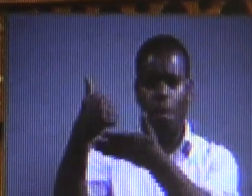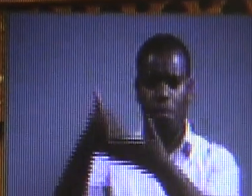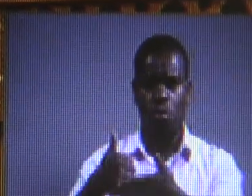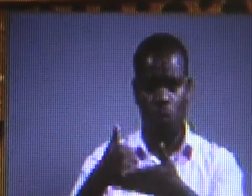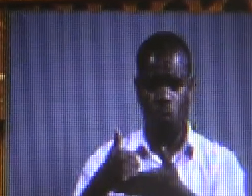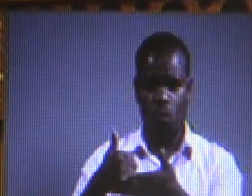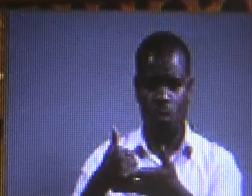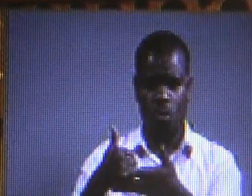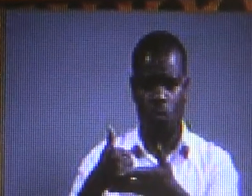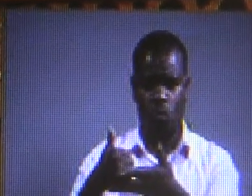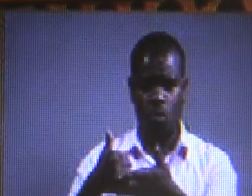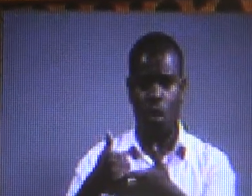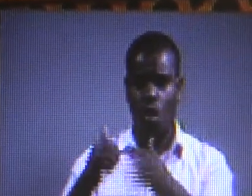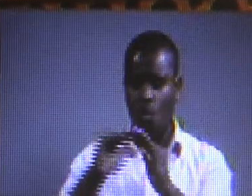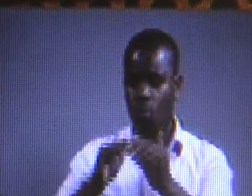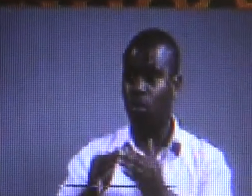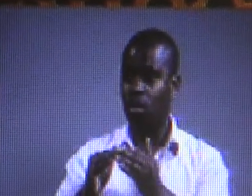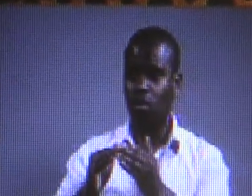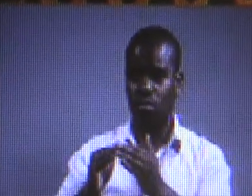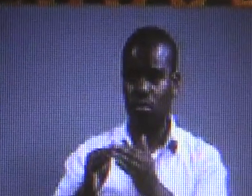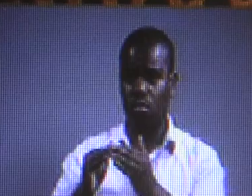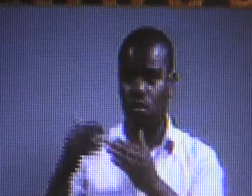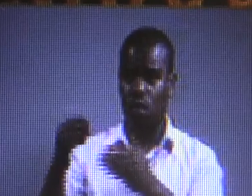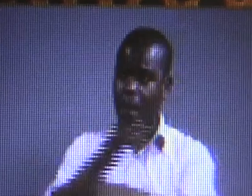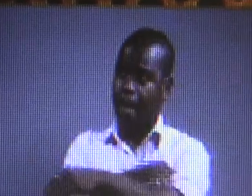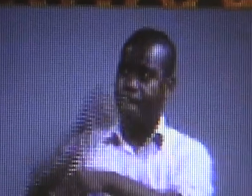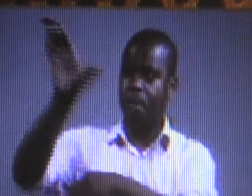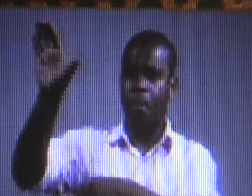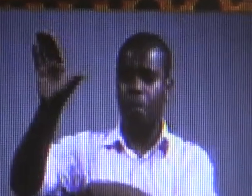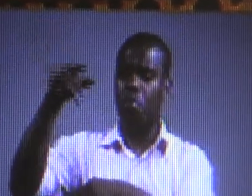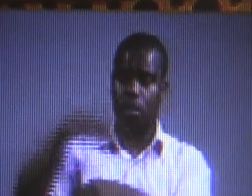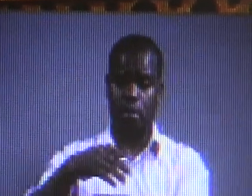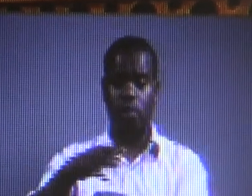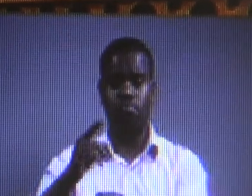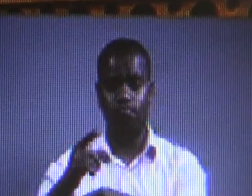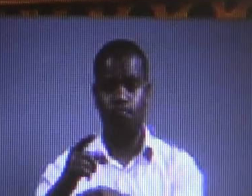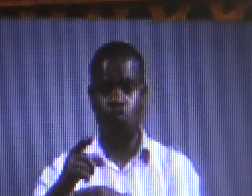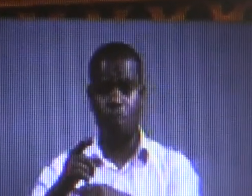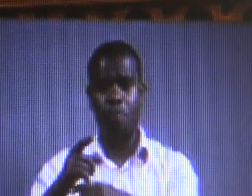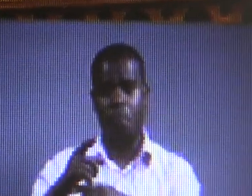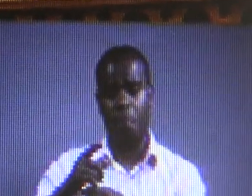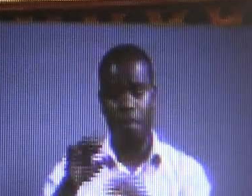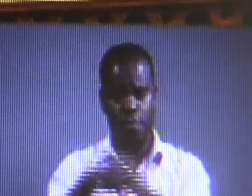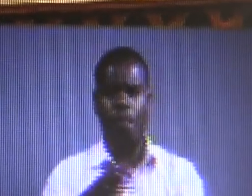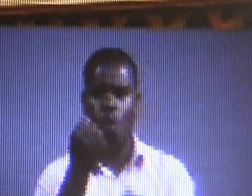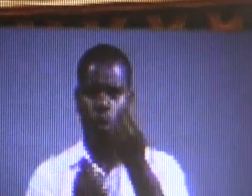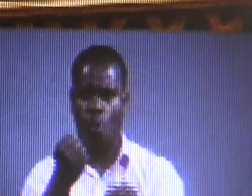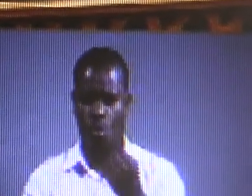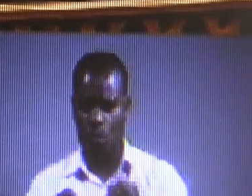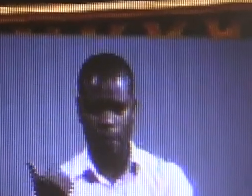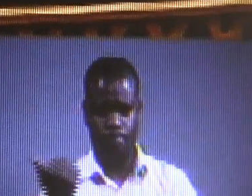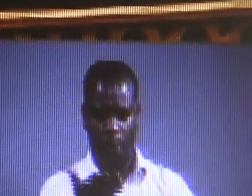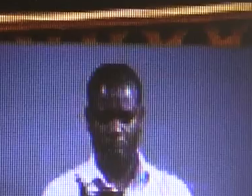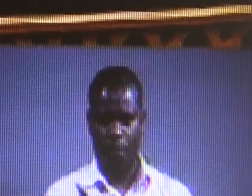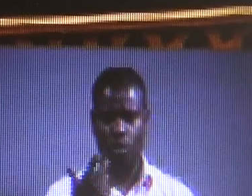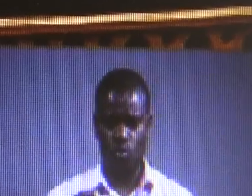court, challenging the constitutionality of all the laws which prohibit the use of medical marijuana and marijuana